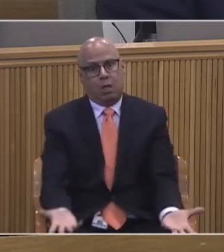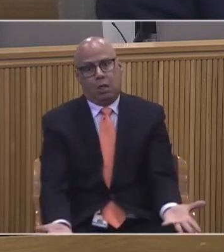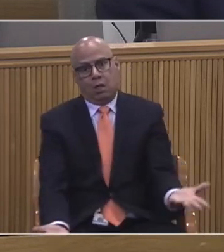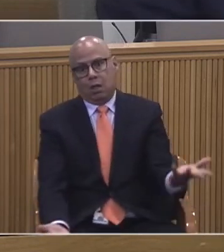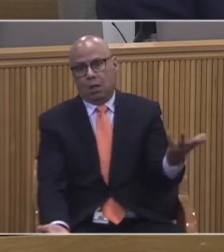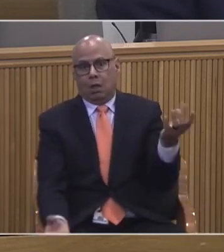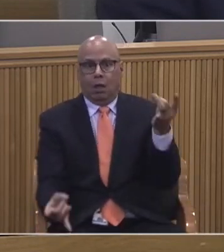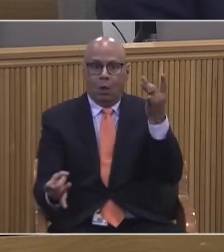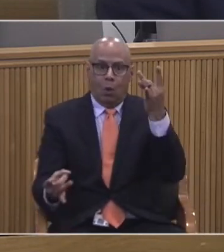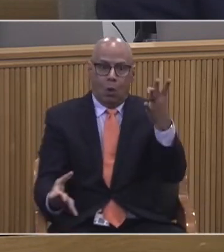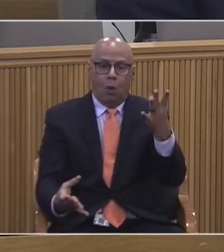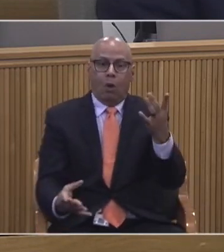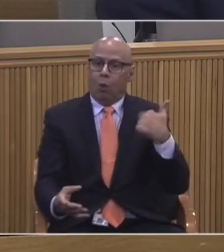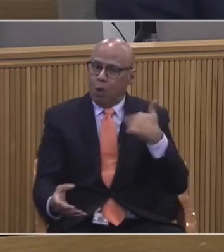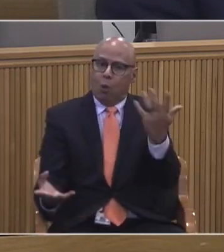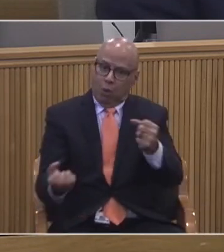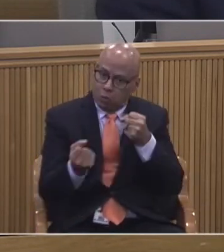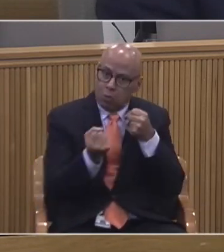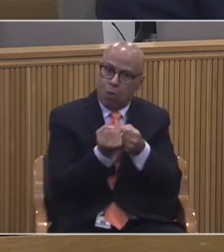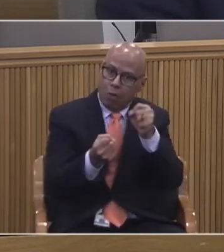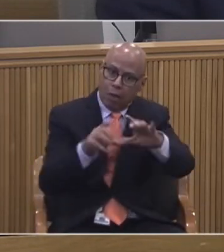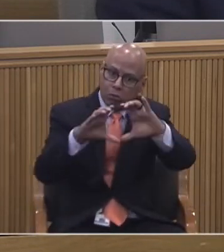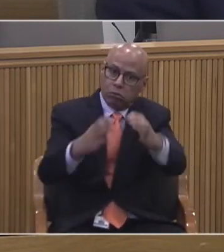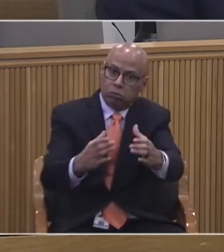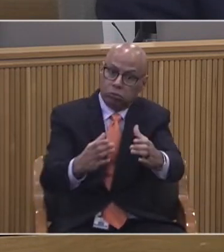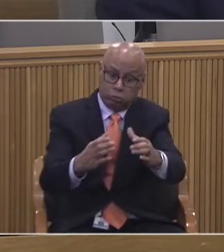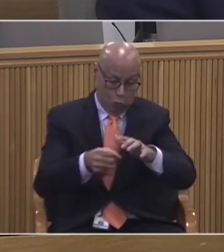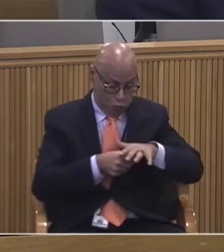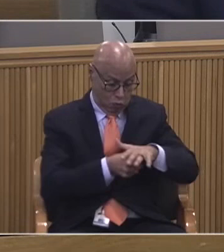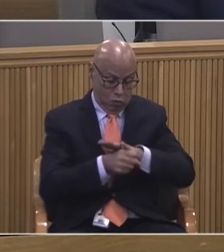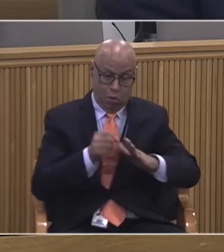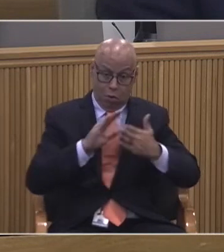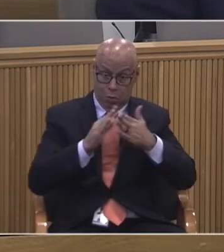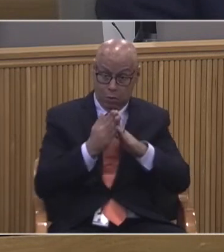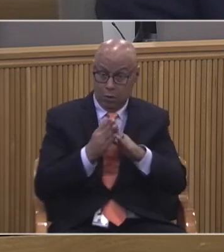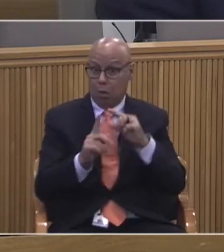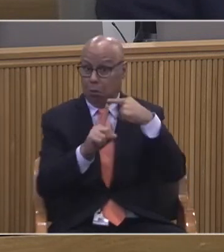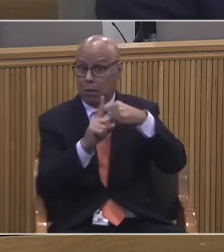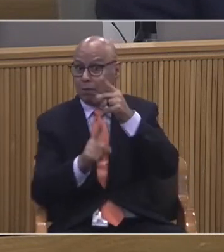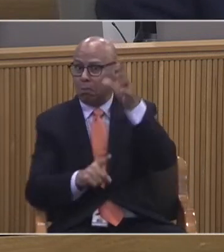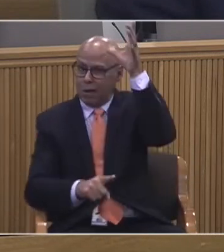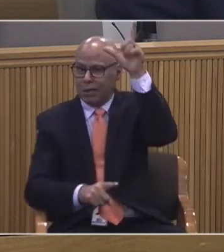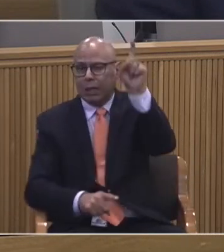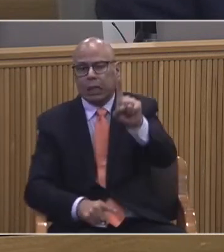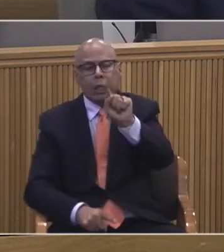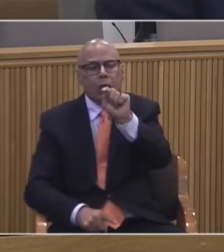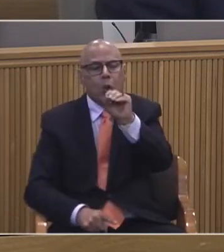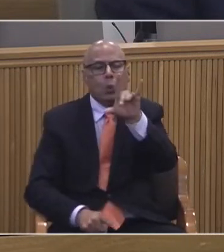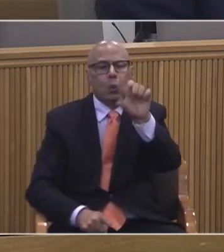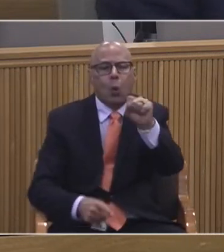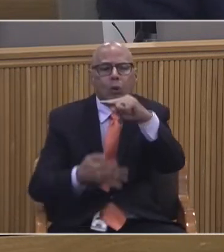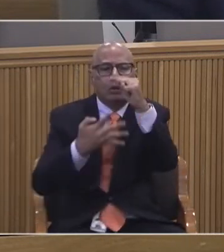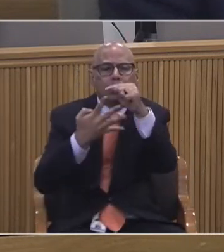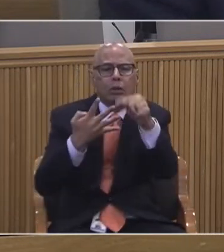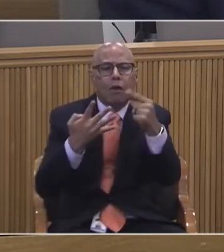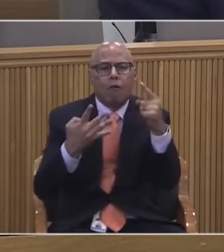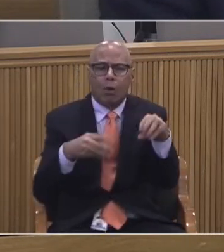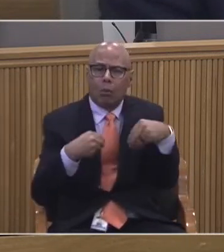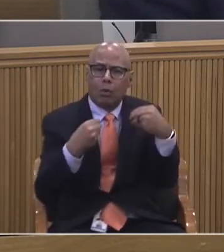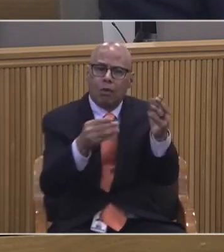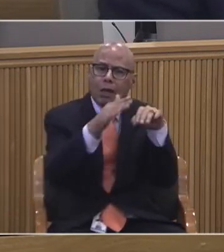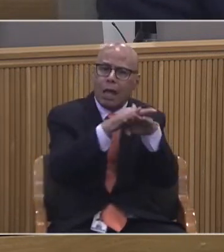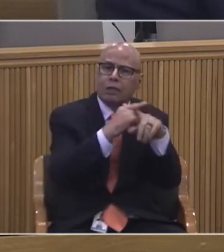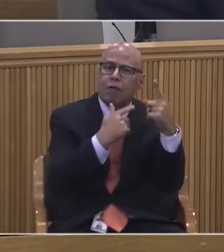to support this sector. Local communities and parents deserve the tools to provide their communities and children with access